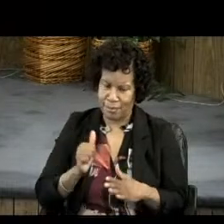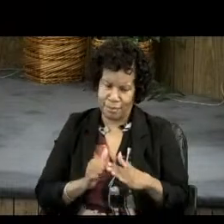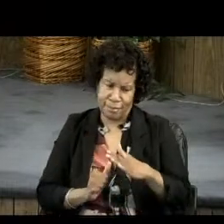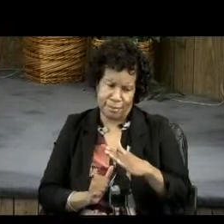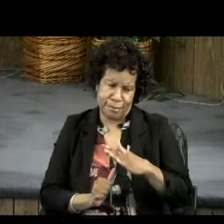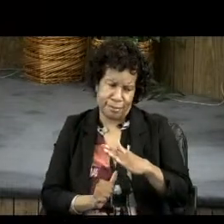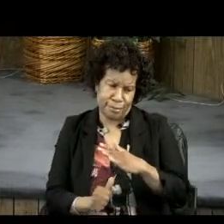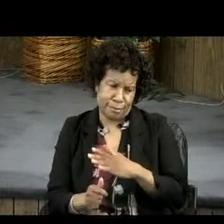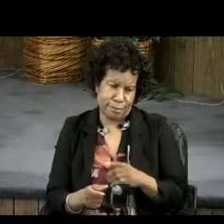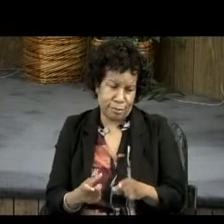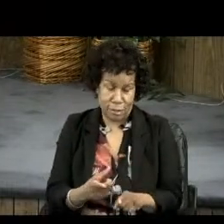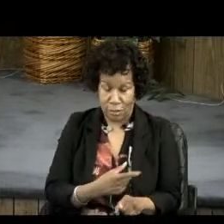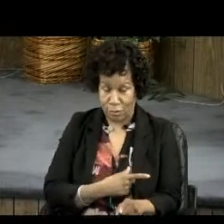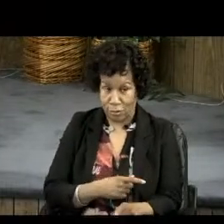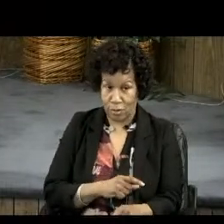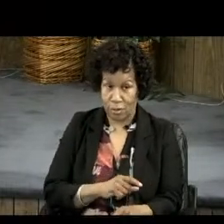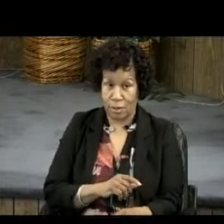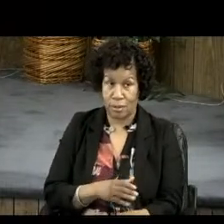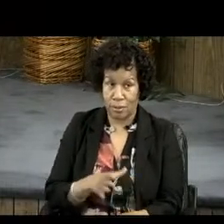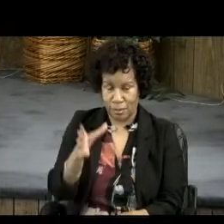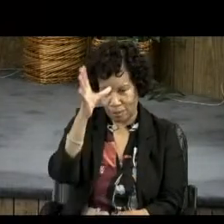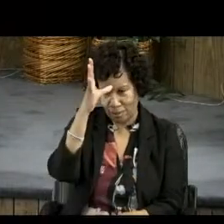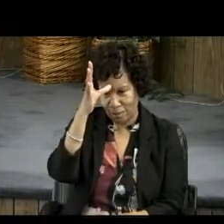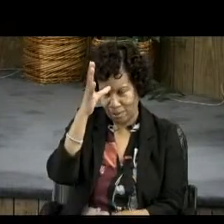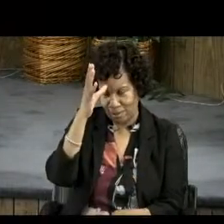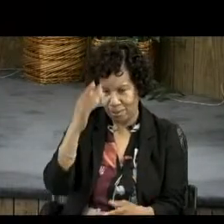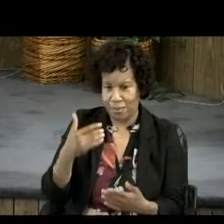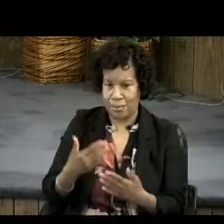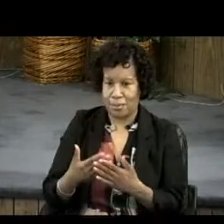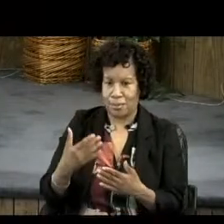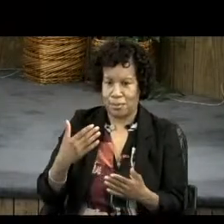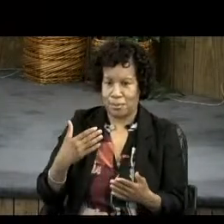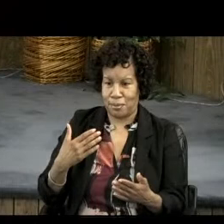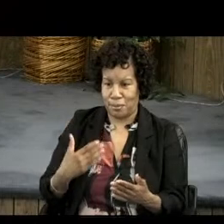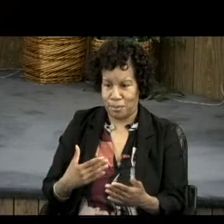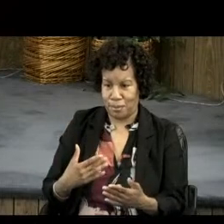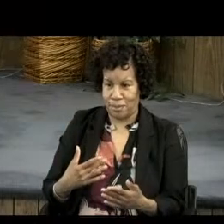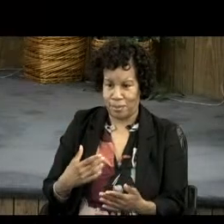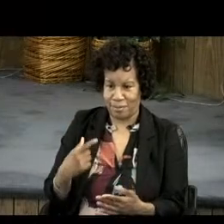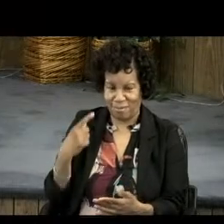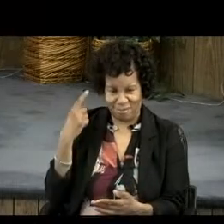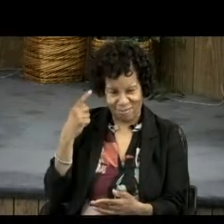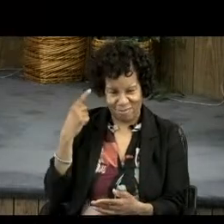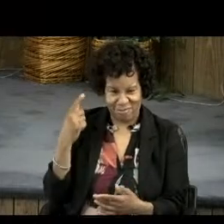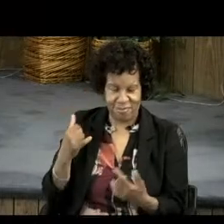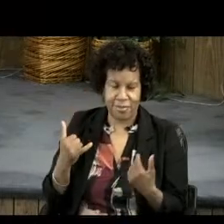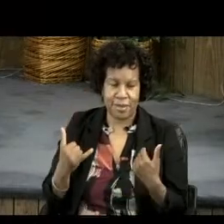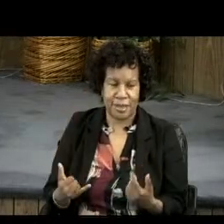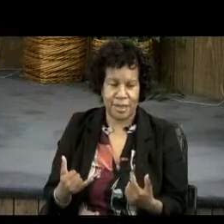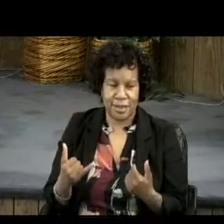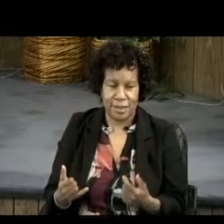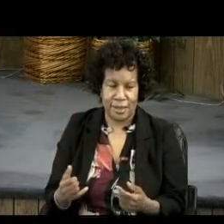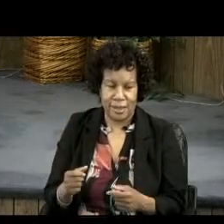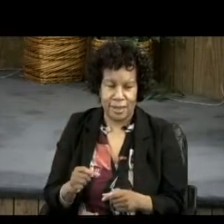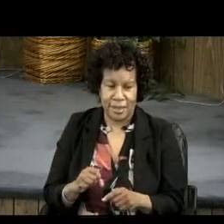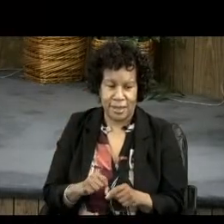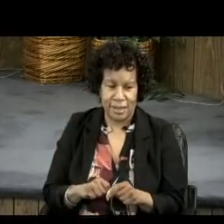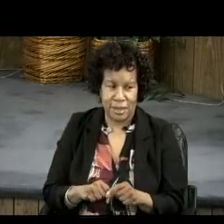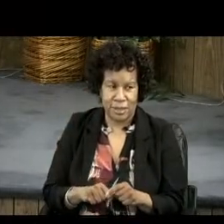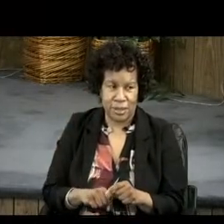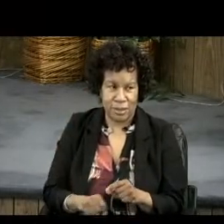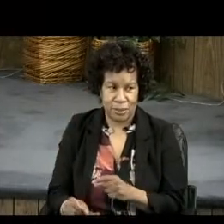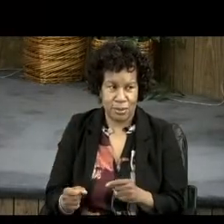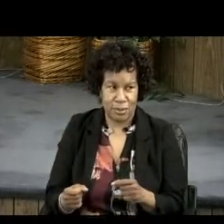sore afraid. Before they were somewhat concerned. Now they are sore